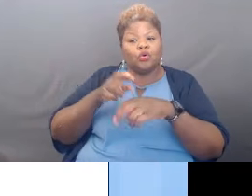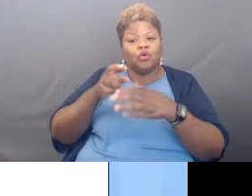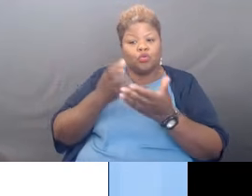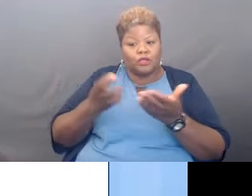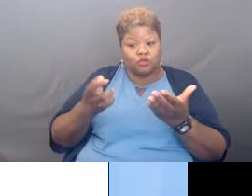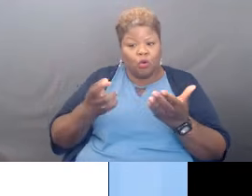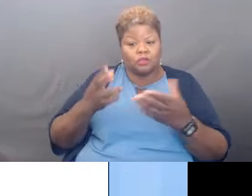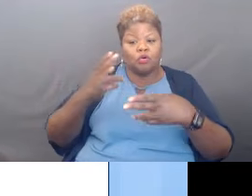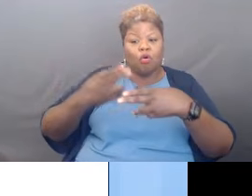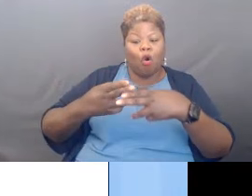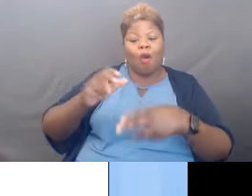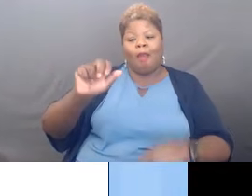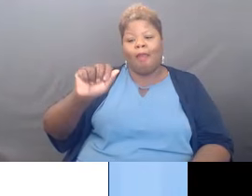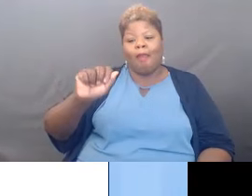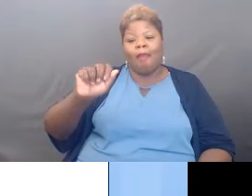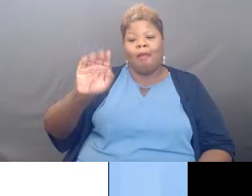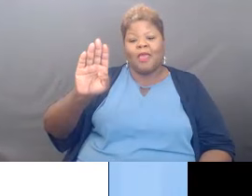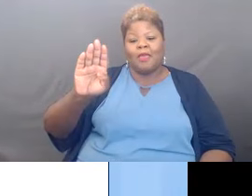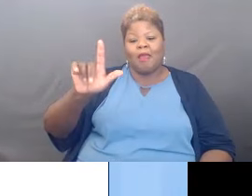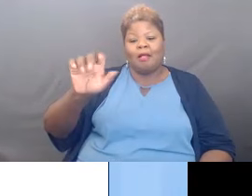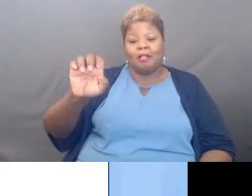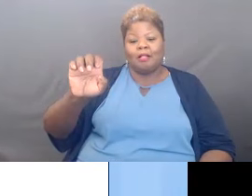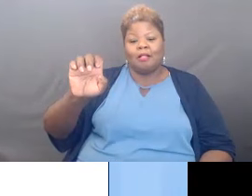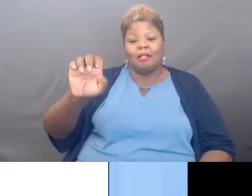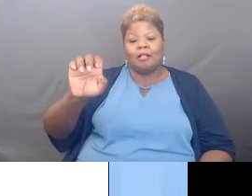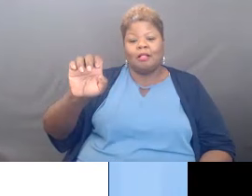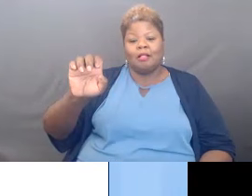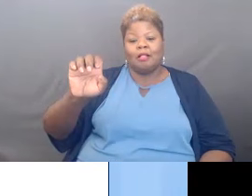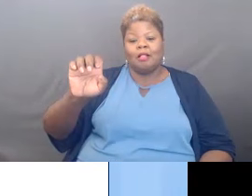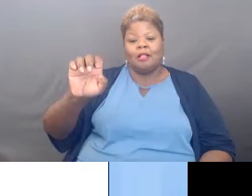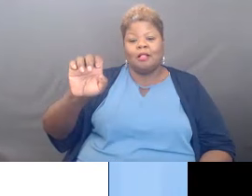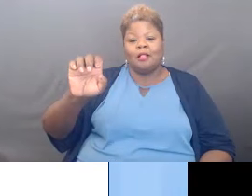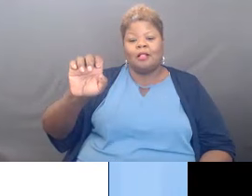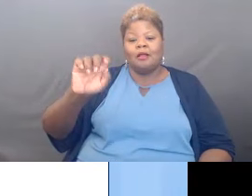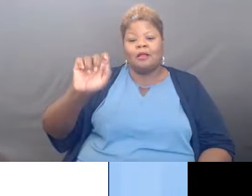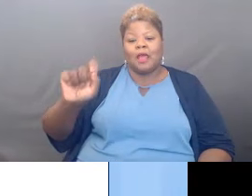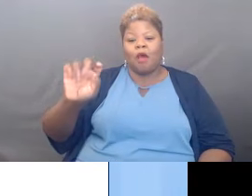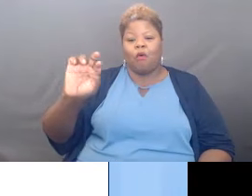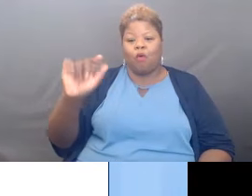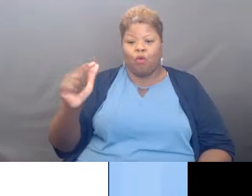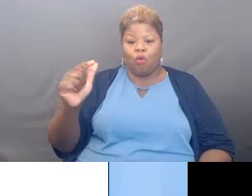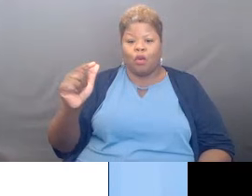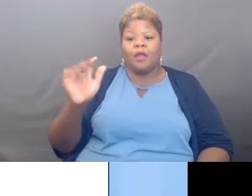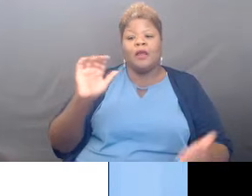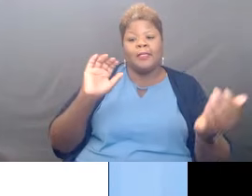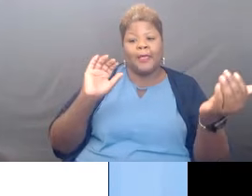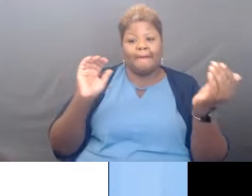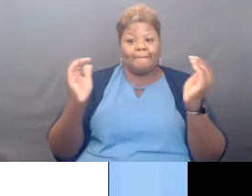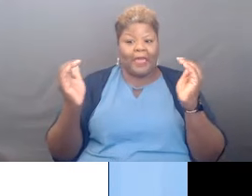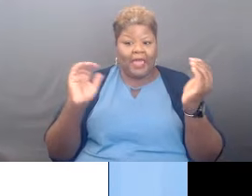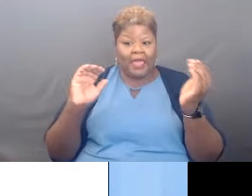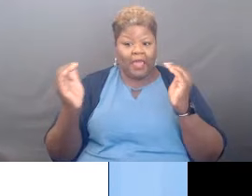ablenrc.org. And they can go on there, learn about ABLE, they can compare and